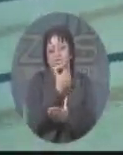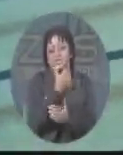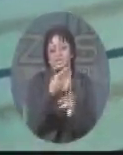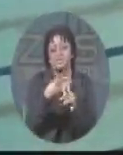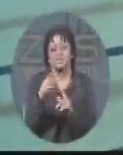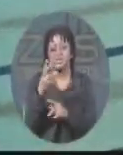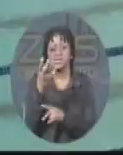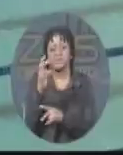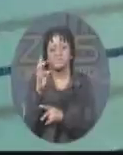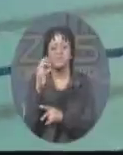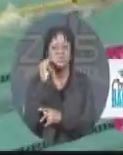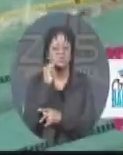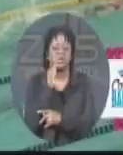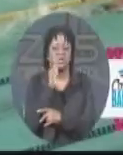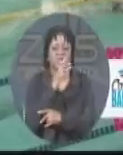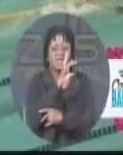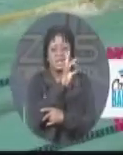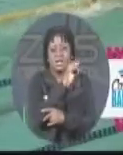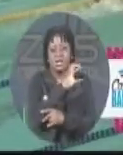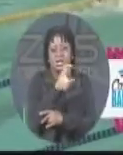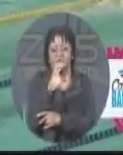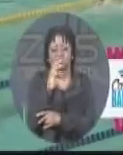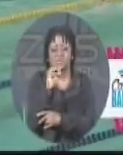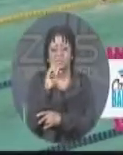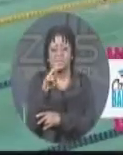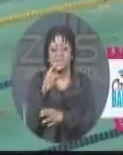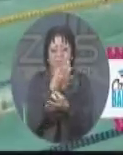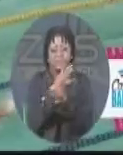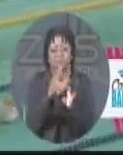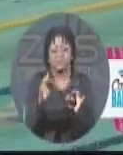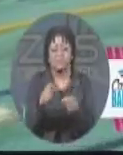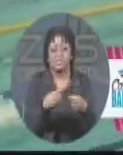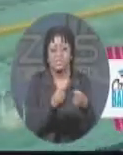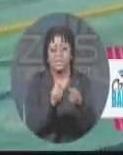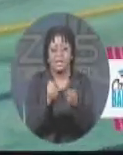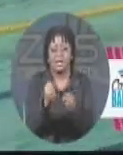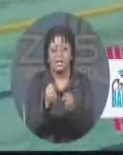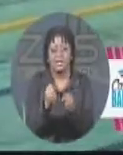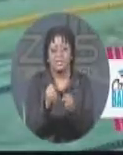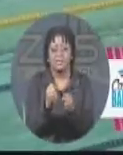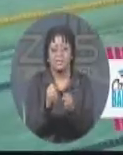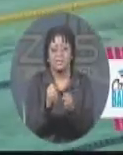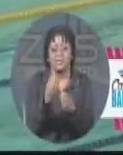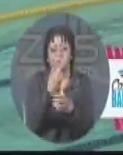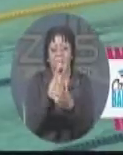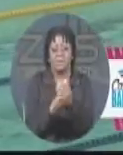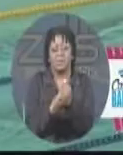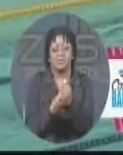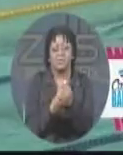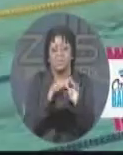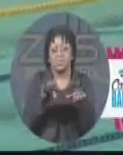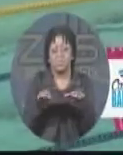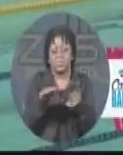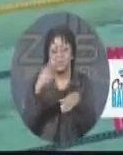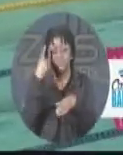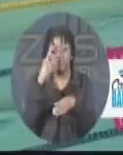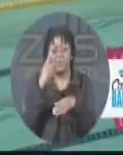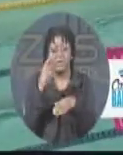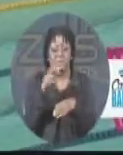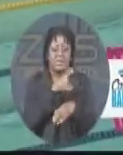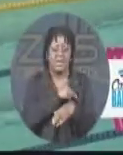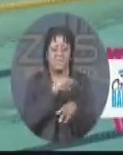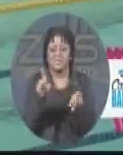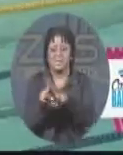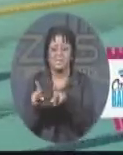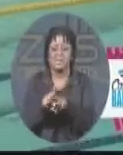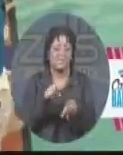girls 800 meter freestyle. The 13 to 14 and 15 to 17 age groups both swimming for medals at the same time. And